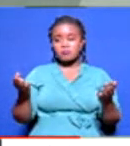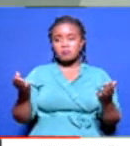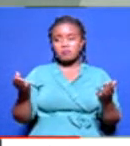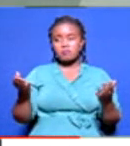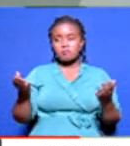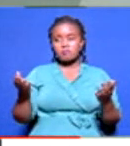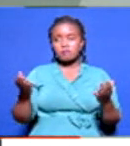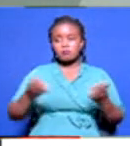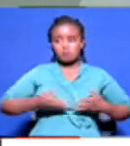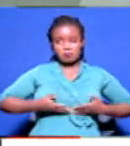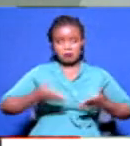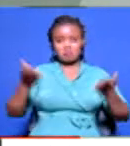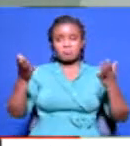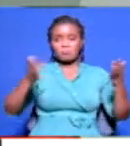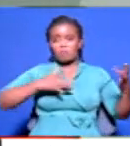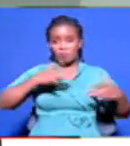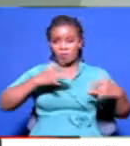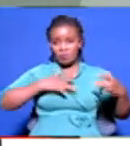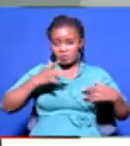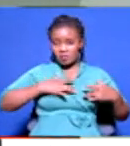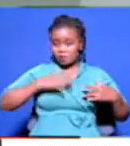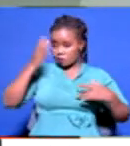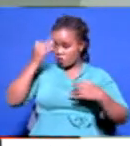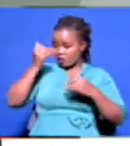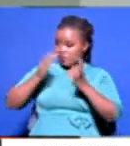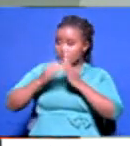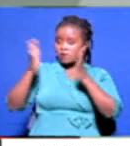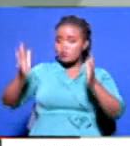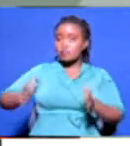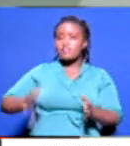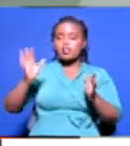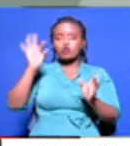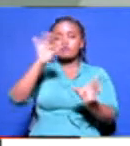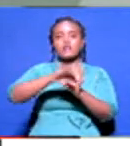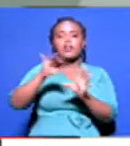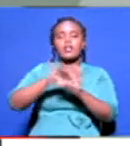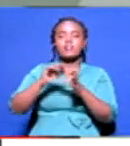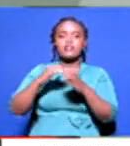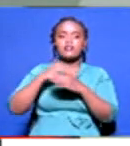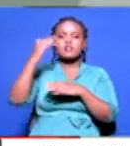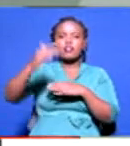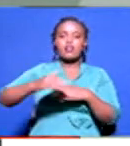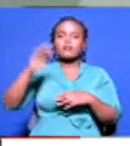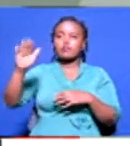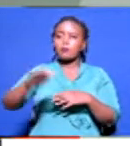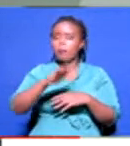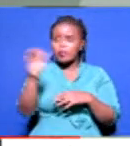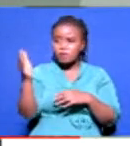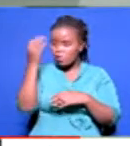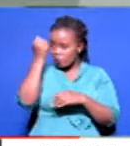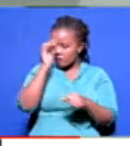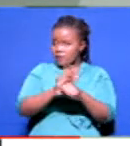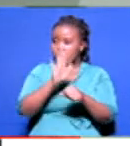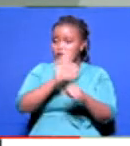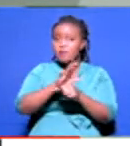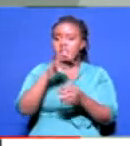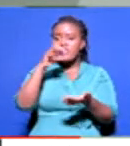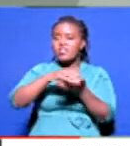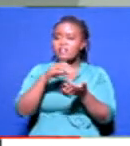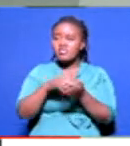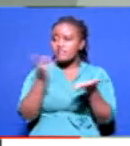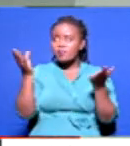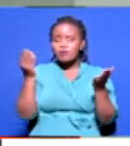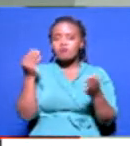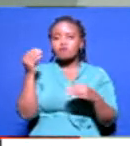concern over the caliber of leaders to be elected in the next parliament owing to increasing incidents of money laundering